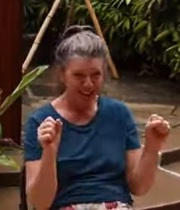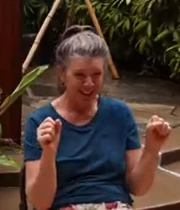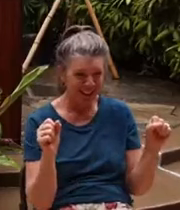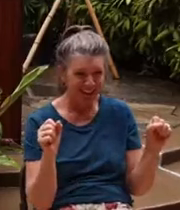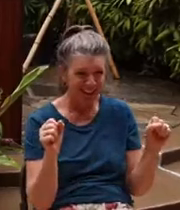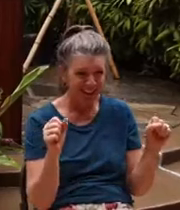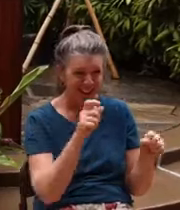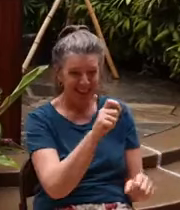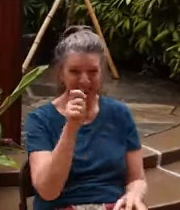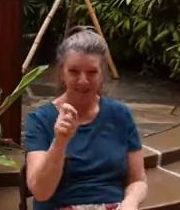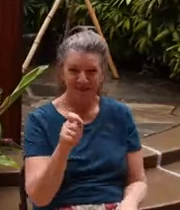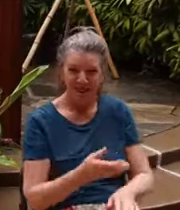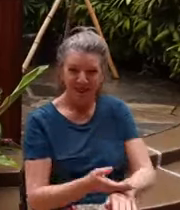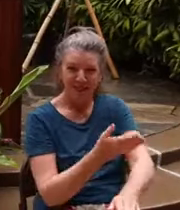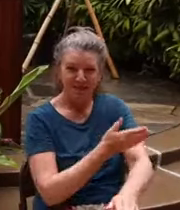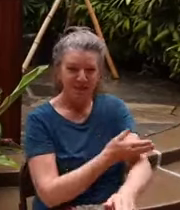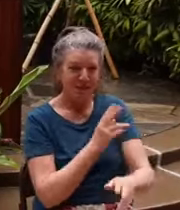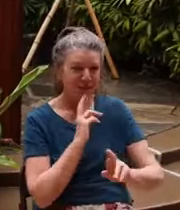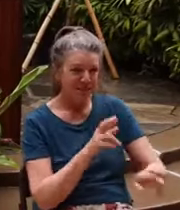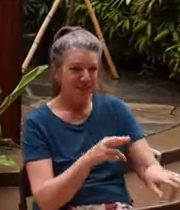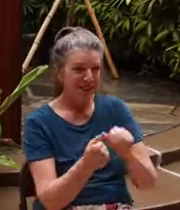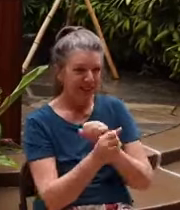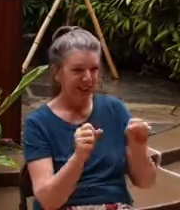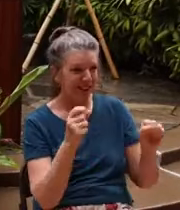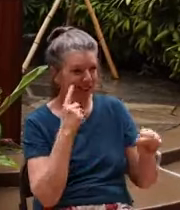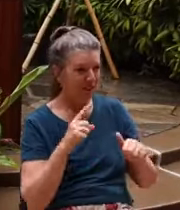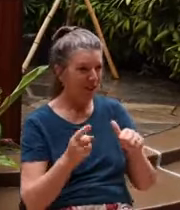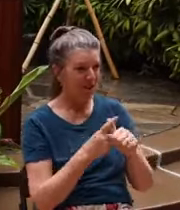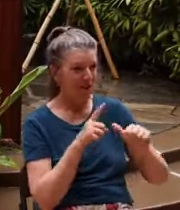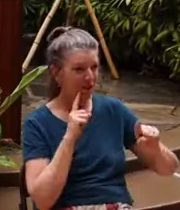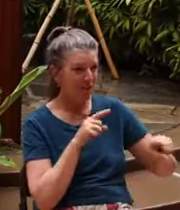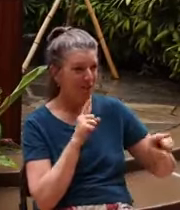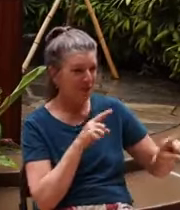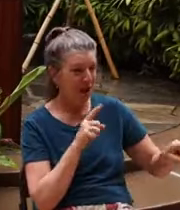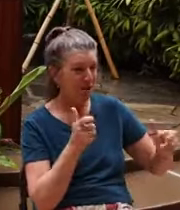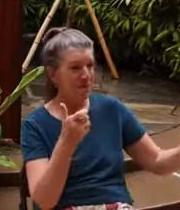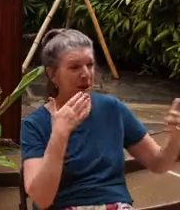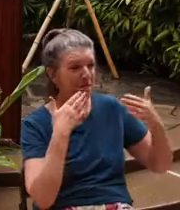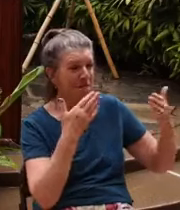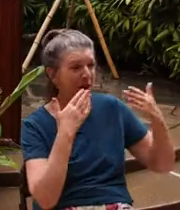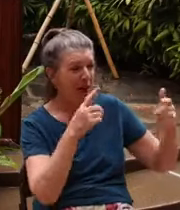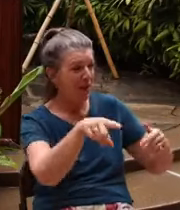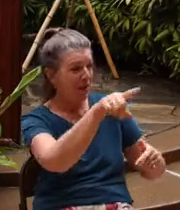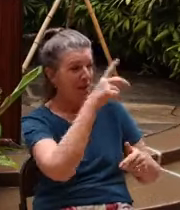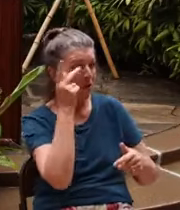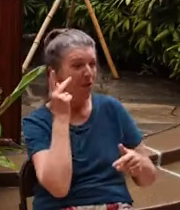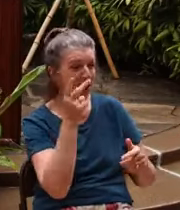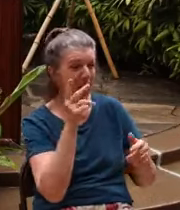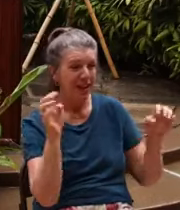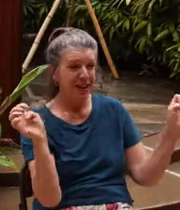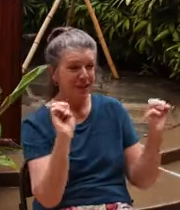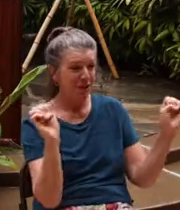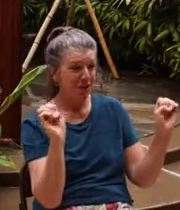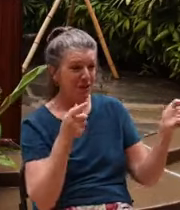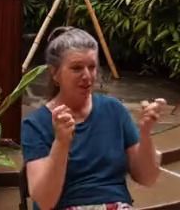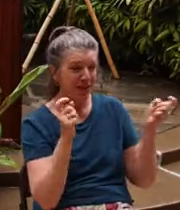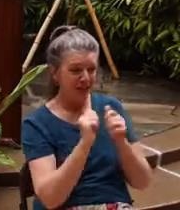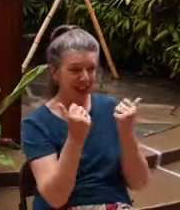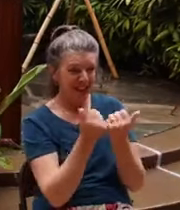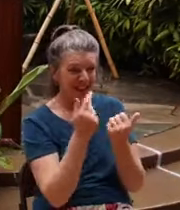improving response and safety for our first responders. And a big mahalo to to our Kauai Emergency Management Agency